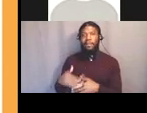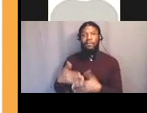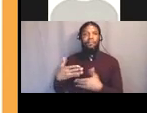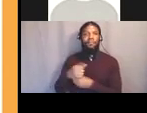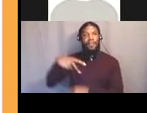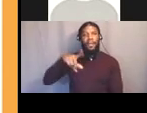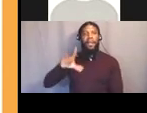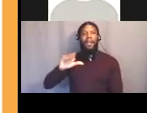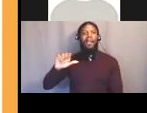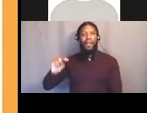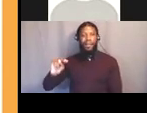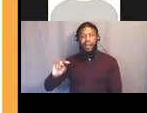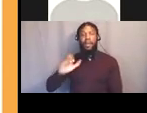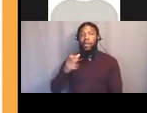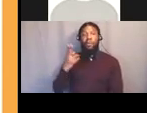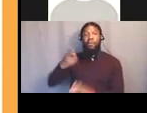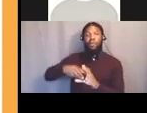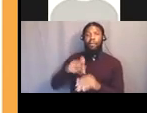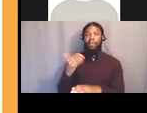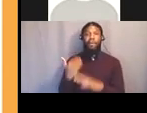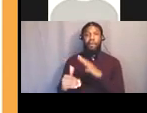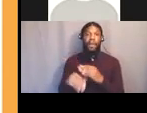can email